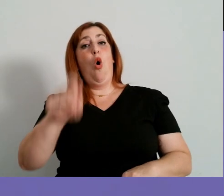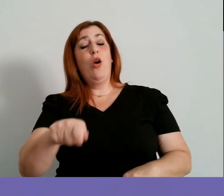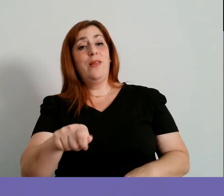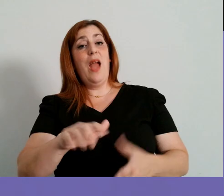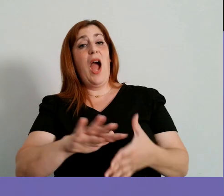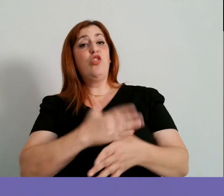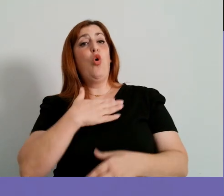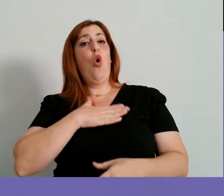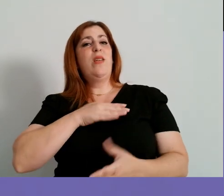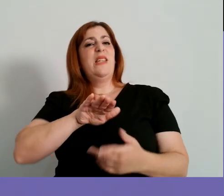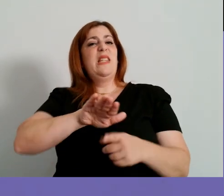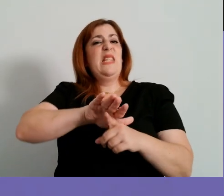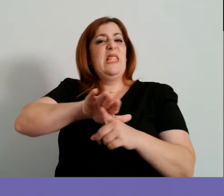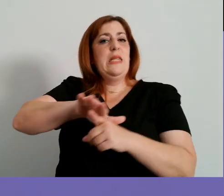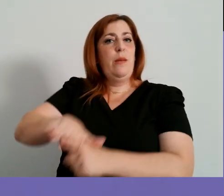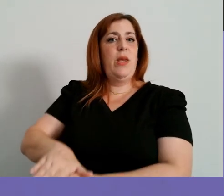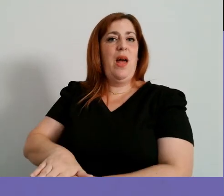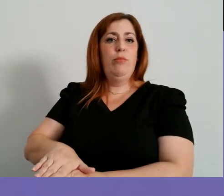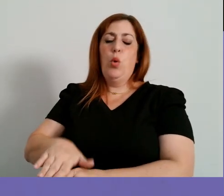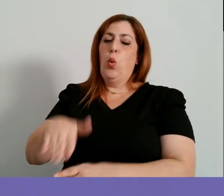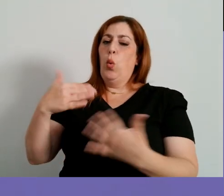discrimination that can be,